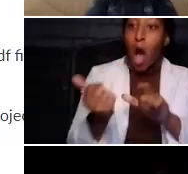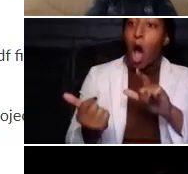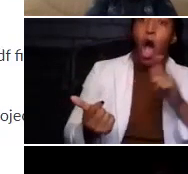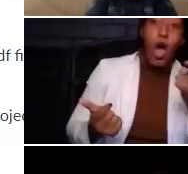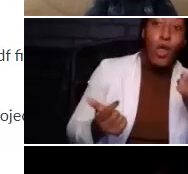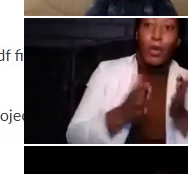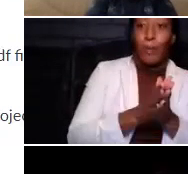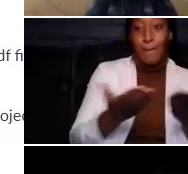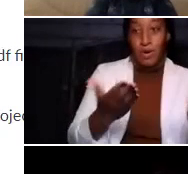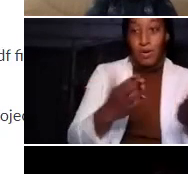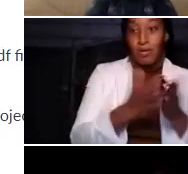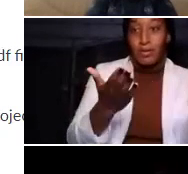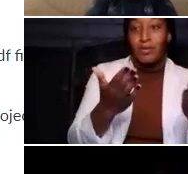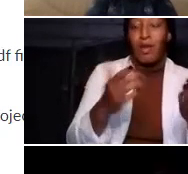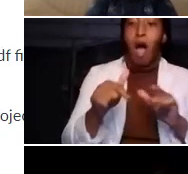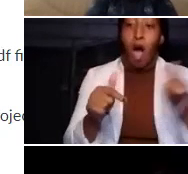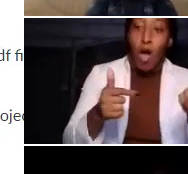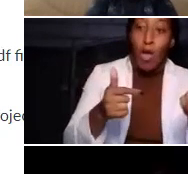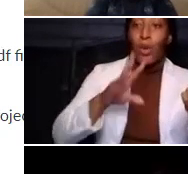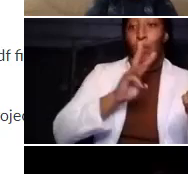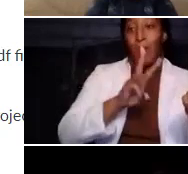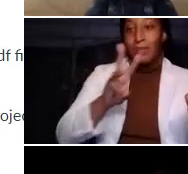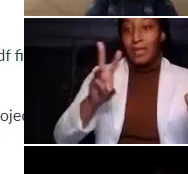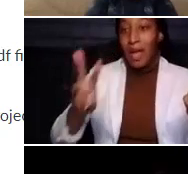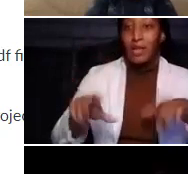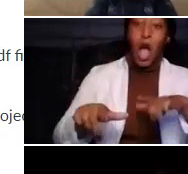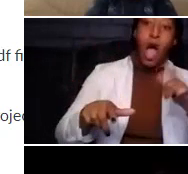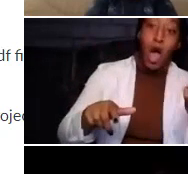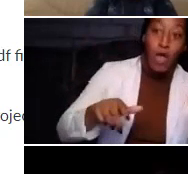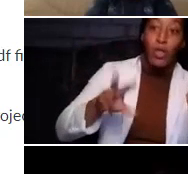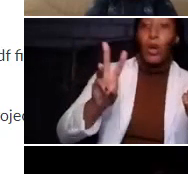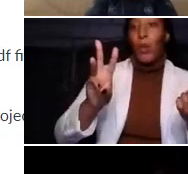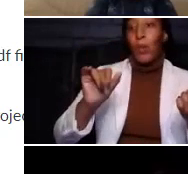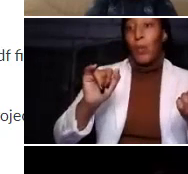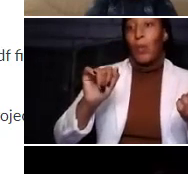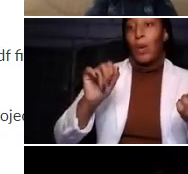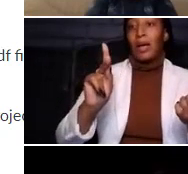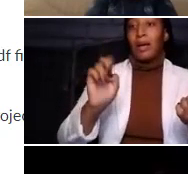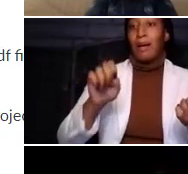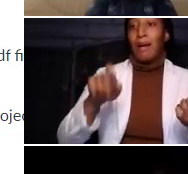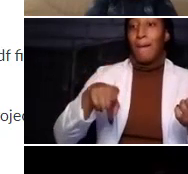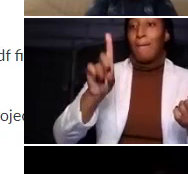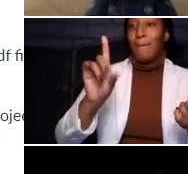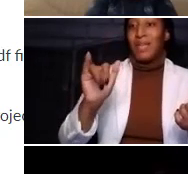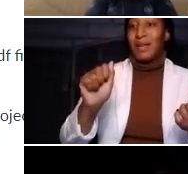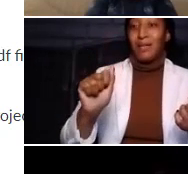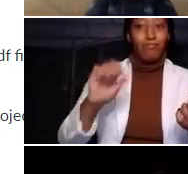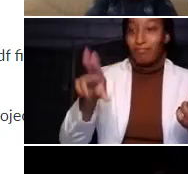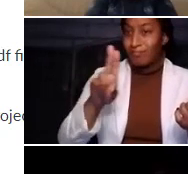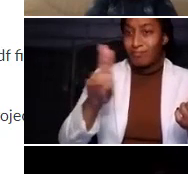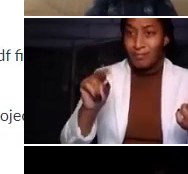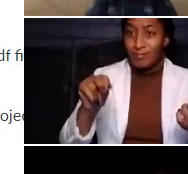Wikipedia, or any other material to write this summary. The summary is about your